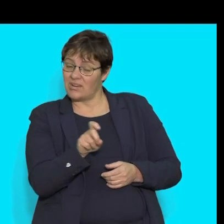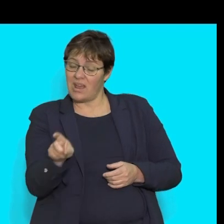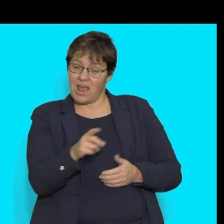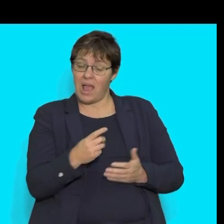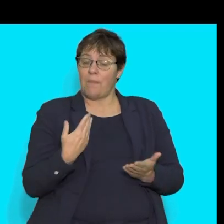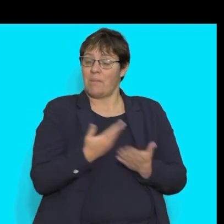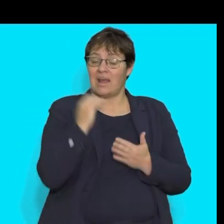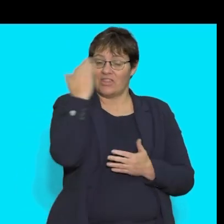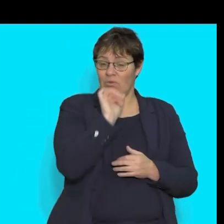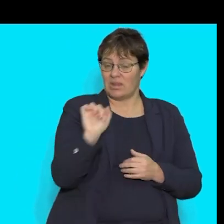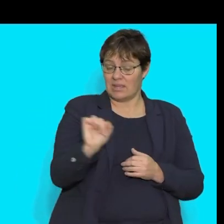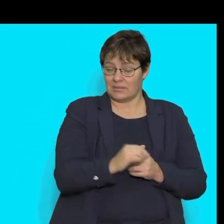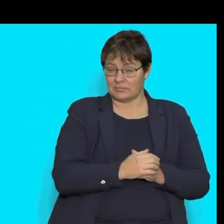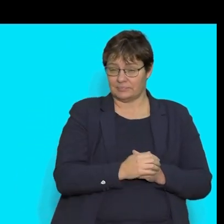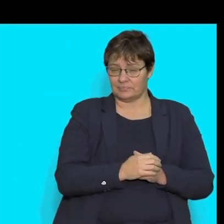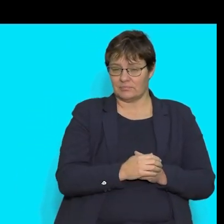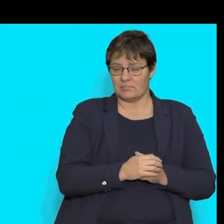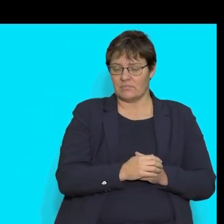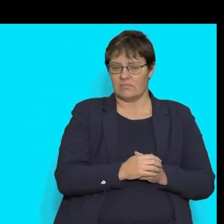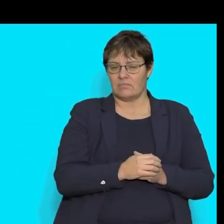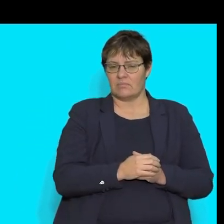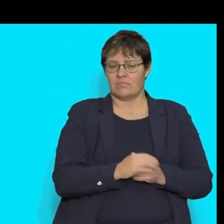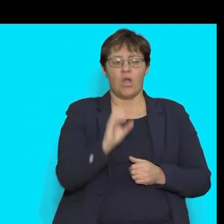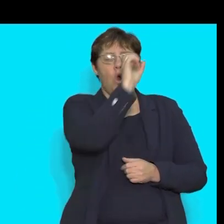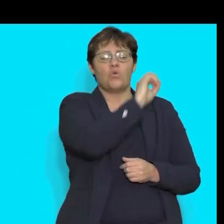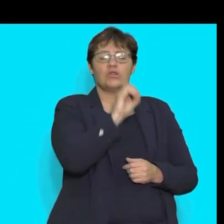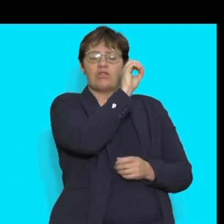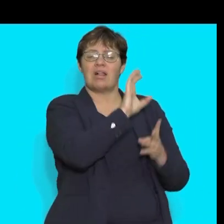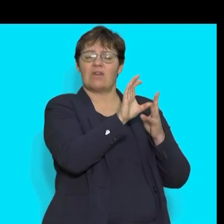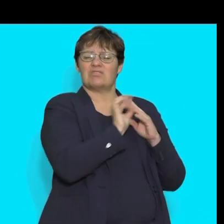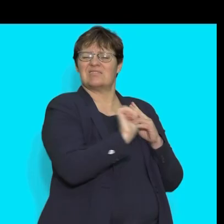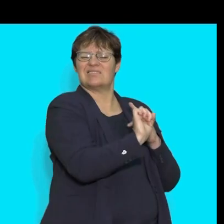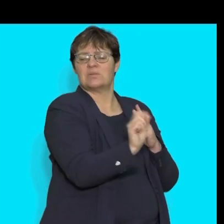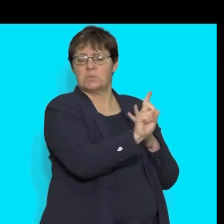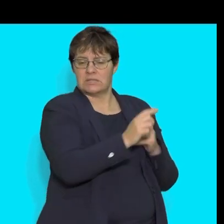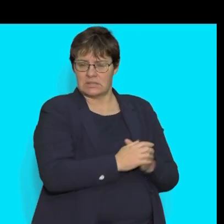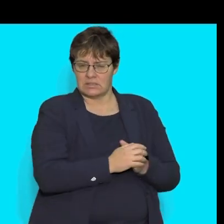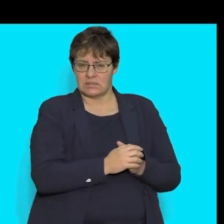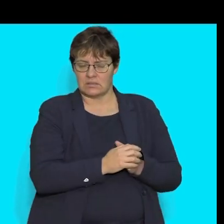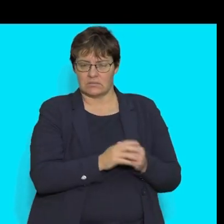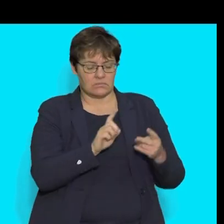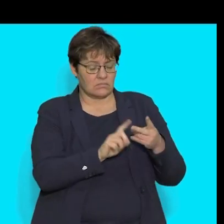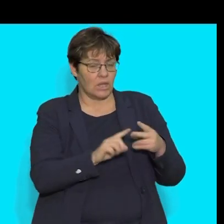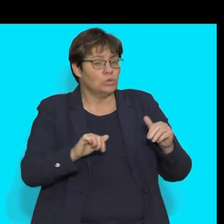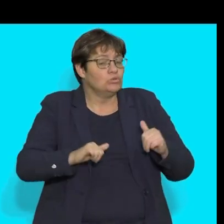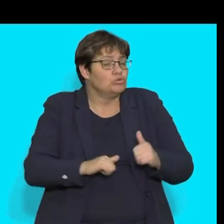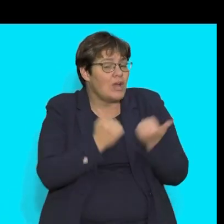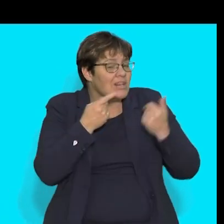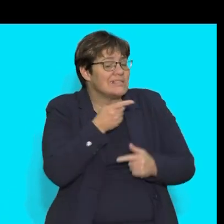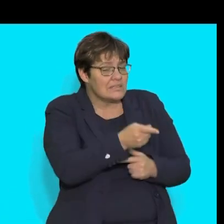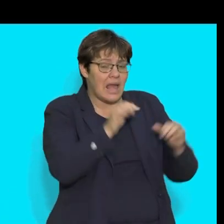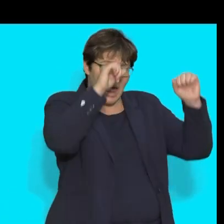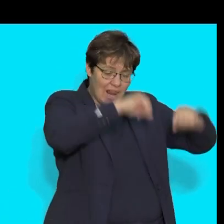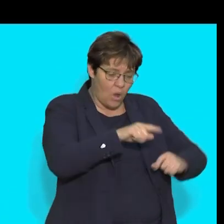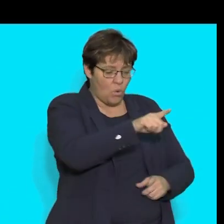new situation is the following. What was the original characteristic? What was the challenge that allowed